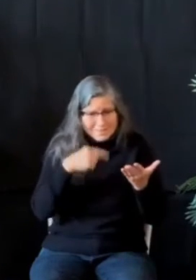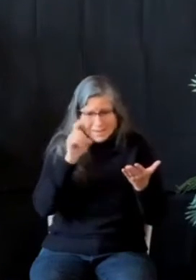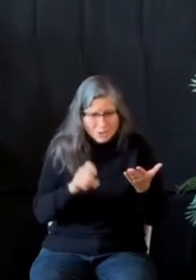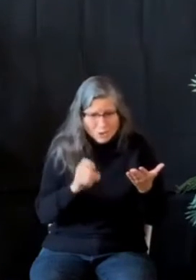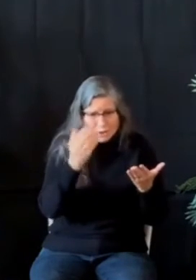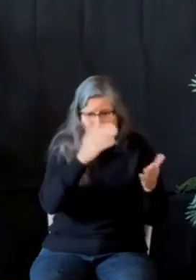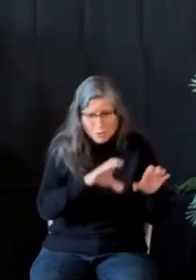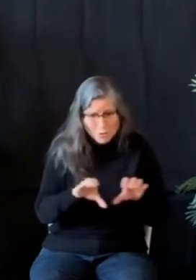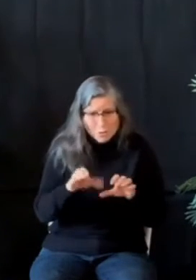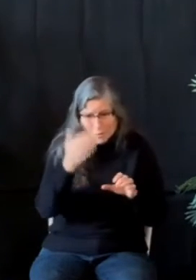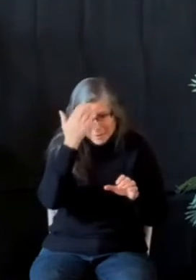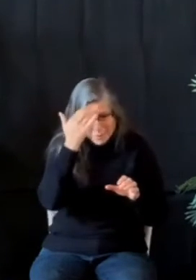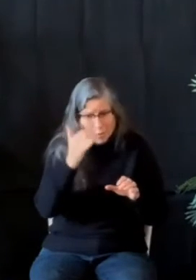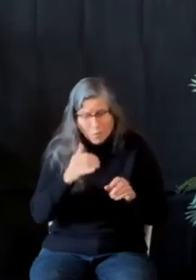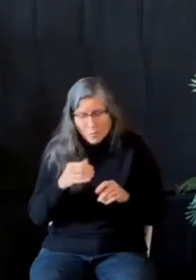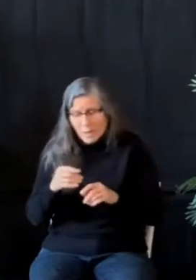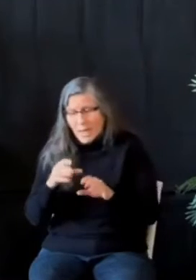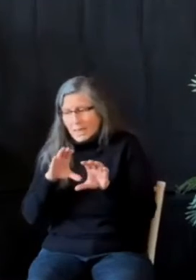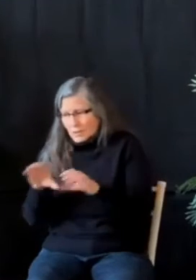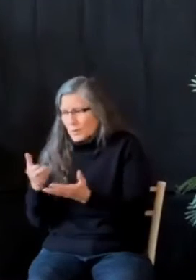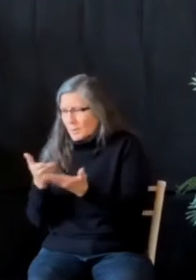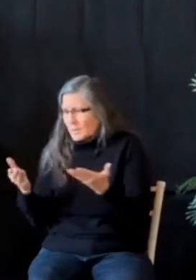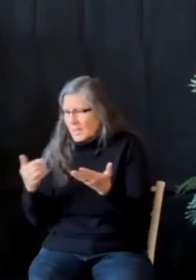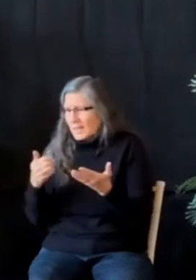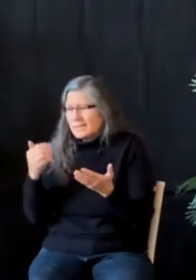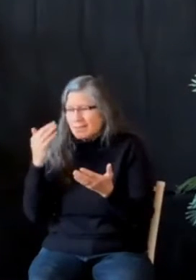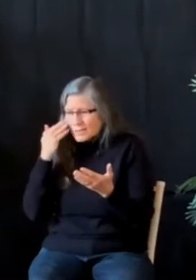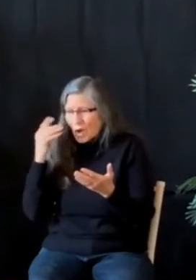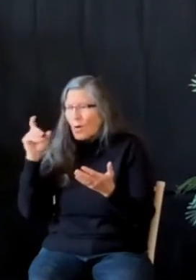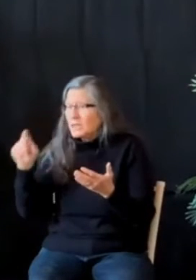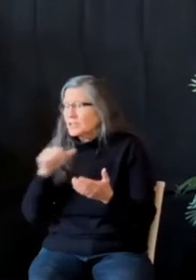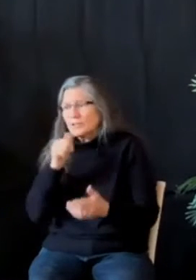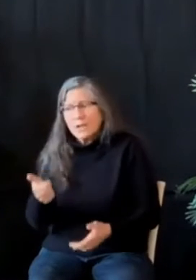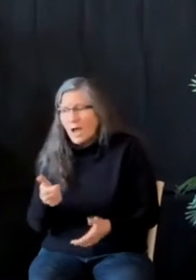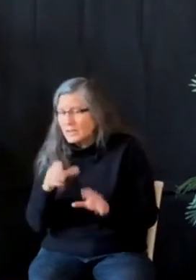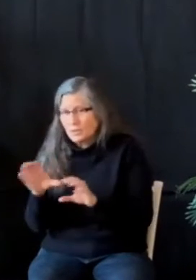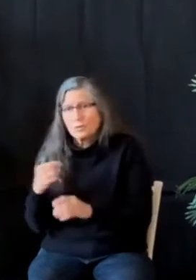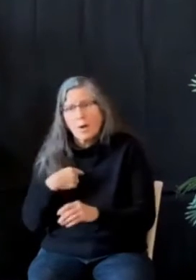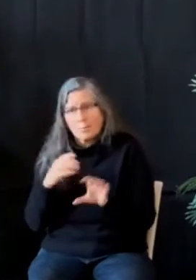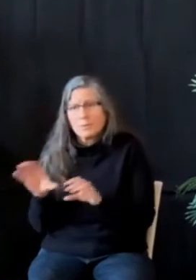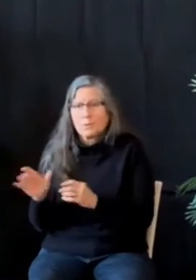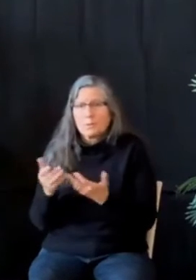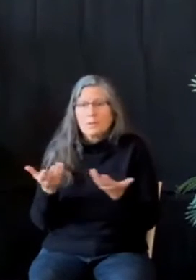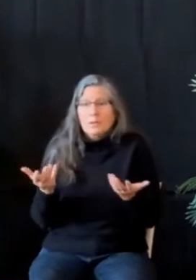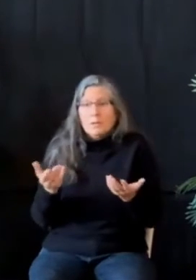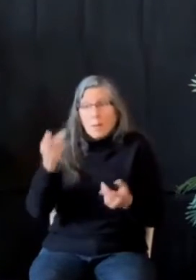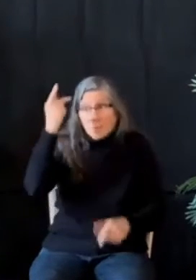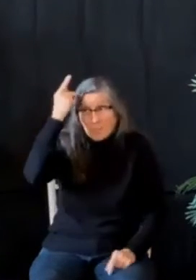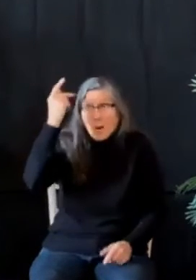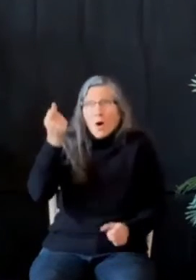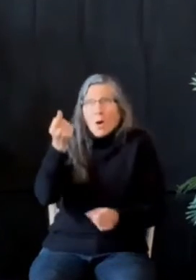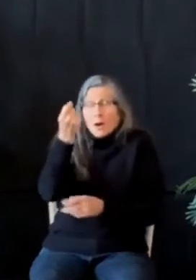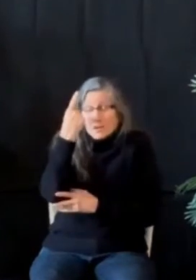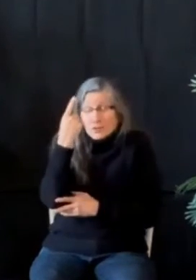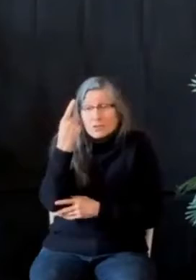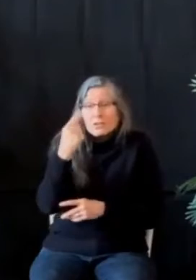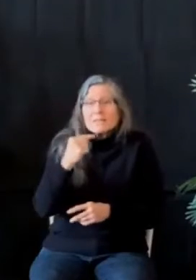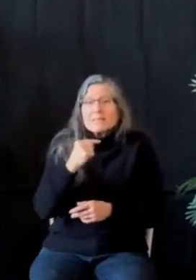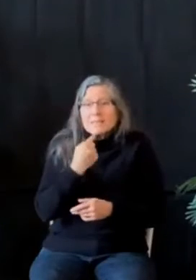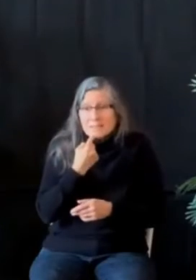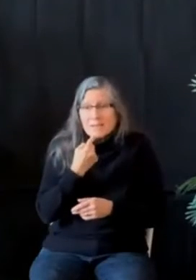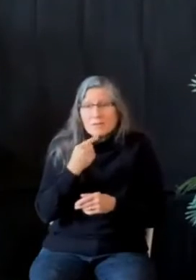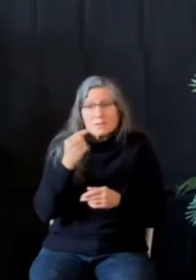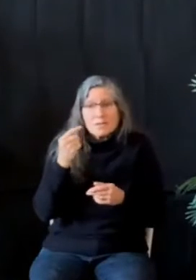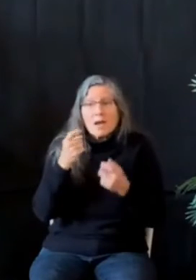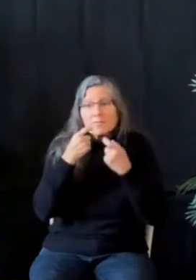I should do, and doing the things that I know I should not do." He even understood the gravity and the nature